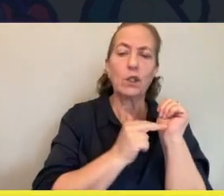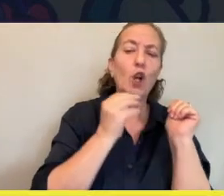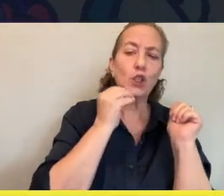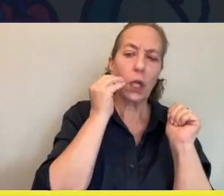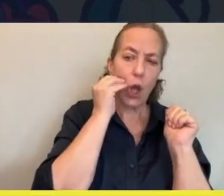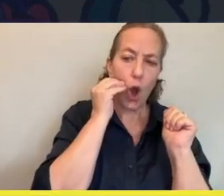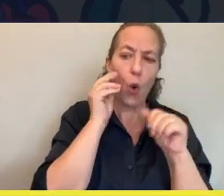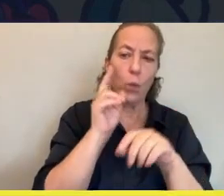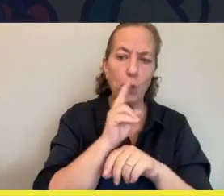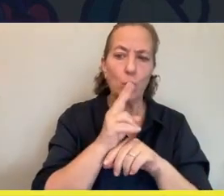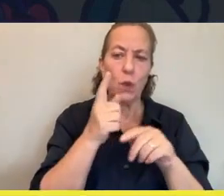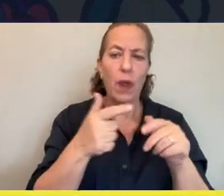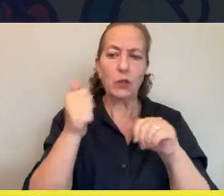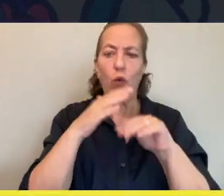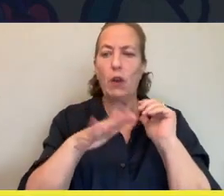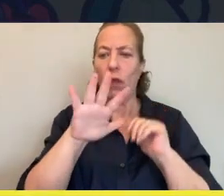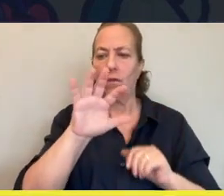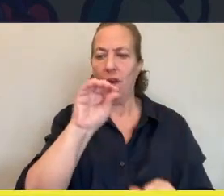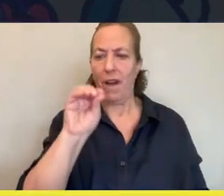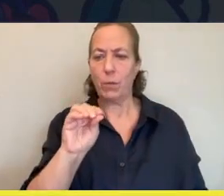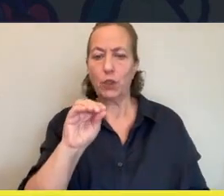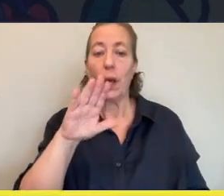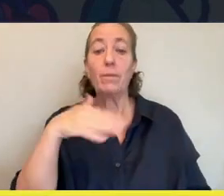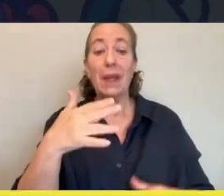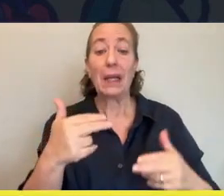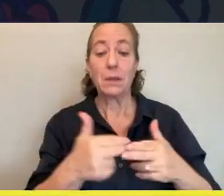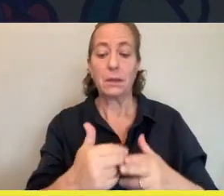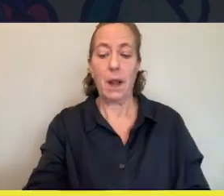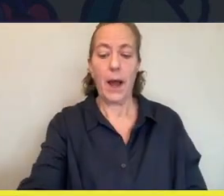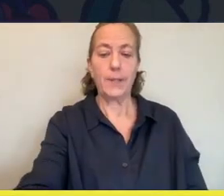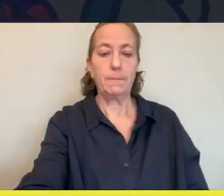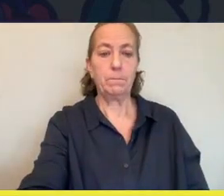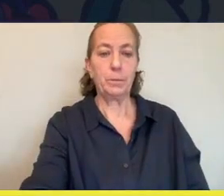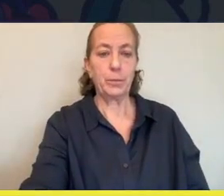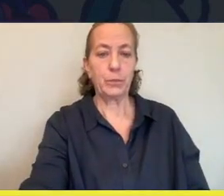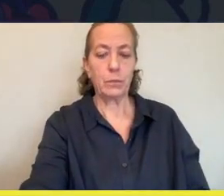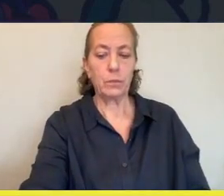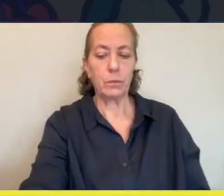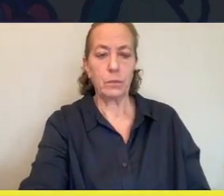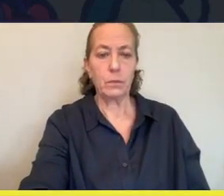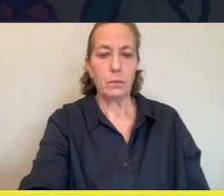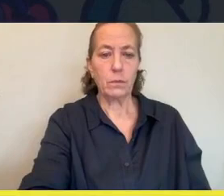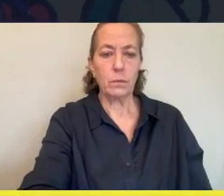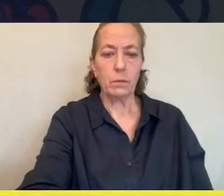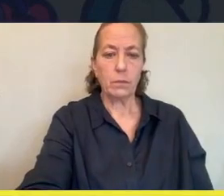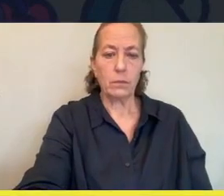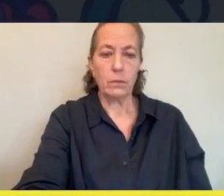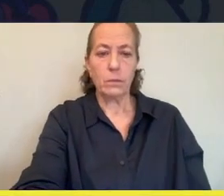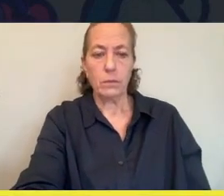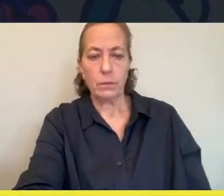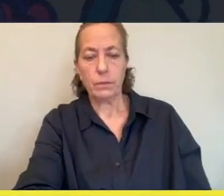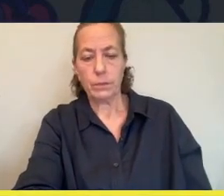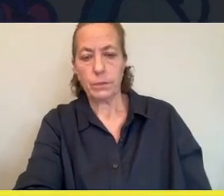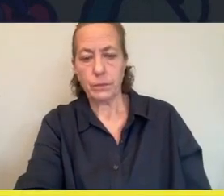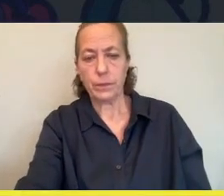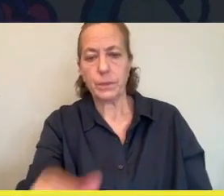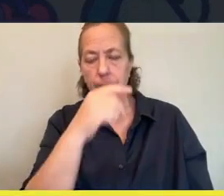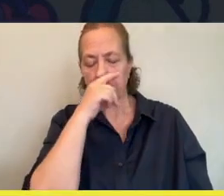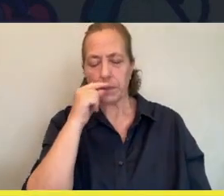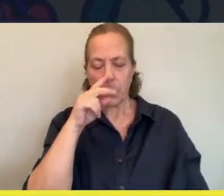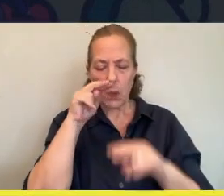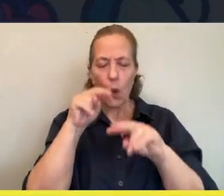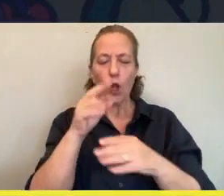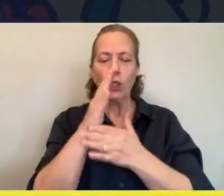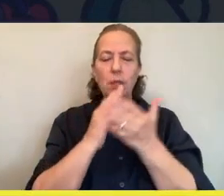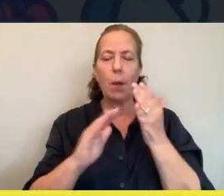than 5%. Next slide. I want to highlight some of the demographic and clinical differences in this